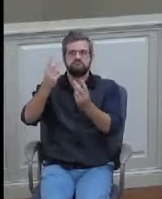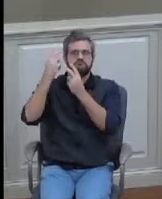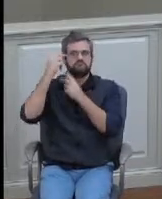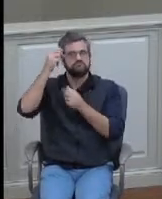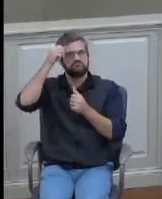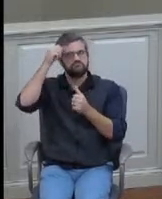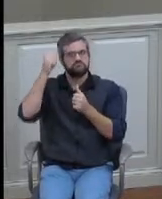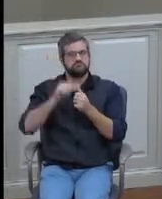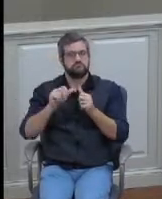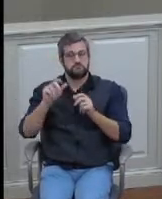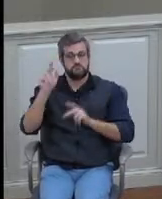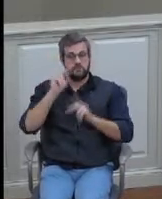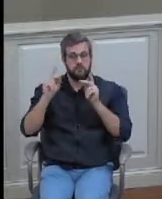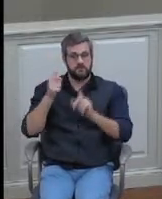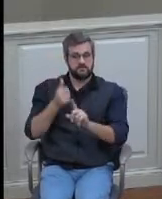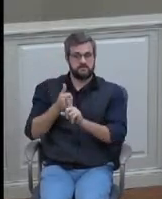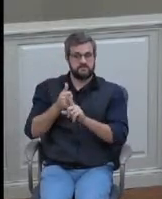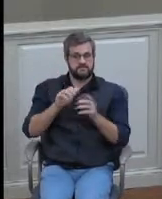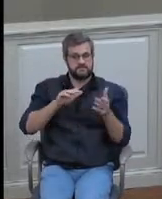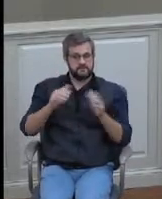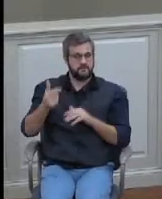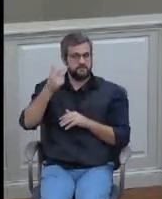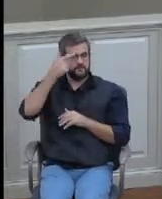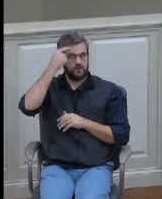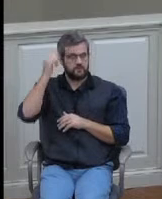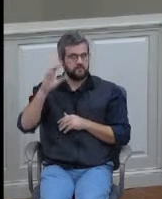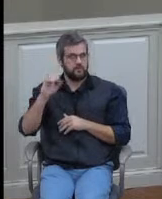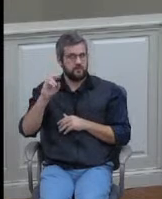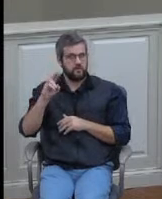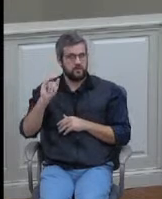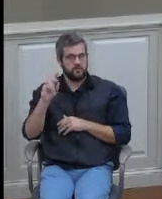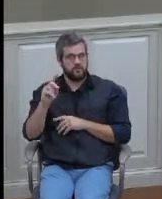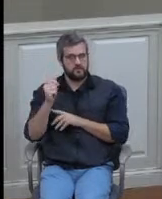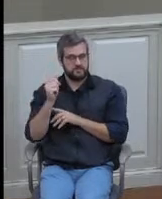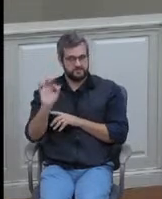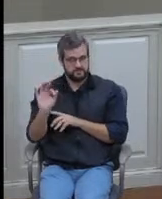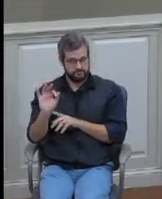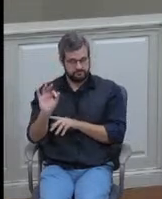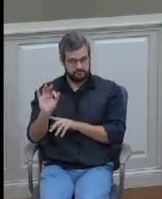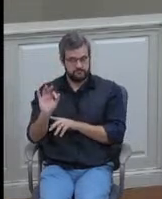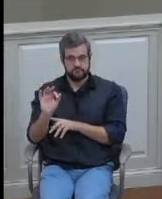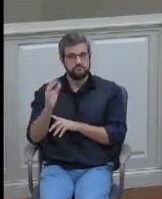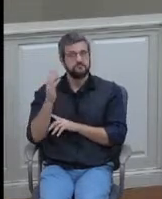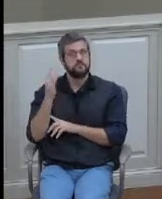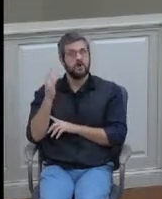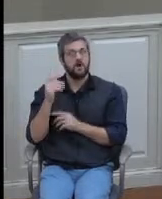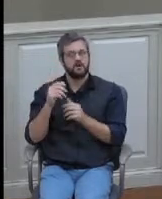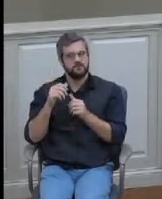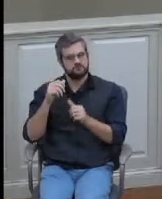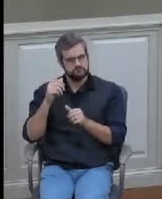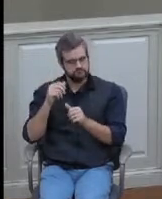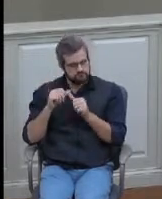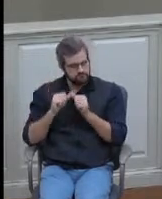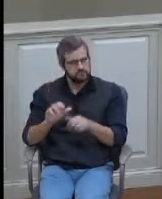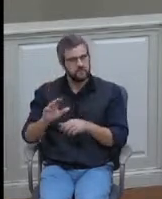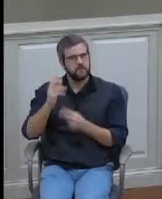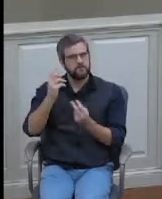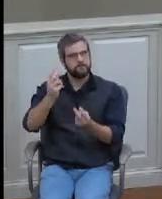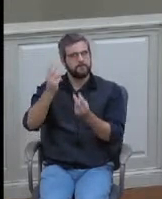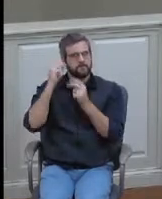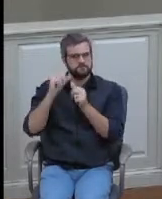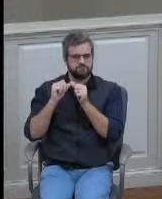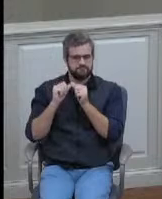given their lives to the effects of COVID-19. And we do this to keep their memories alive, but we do this to